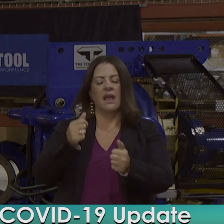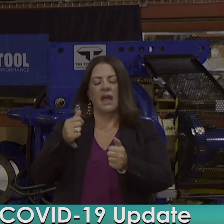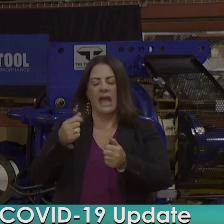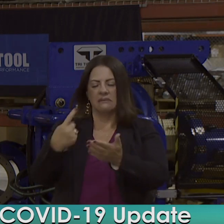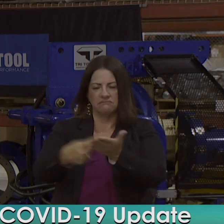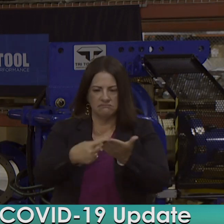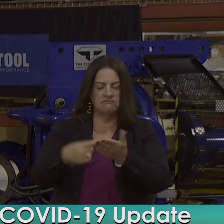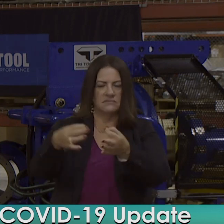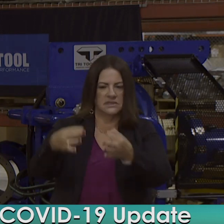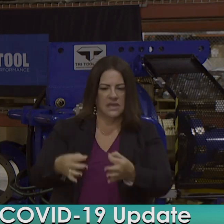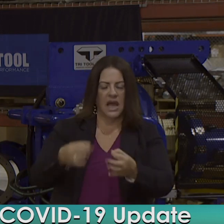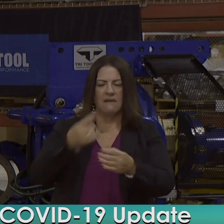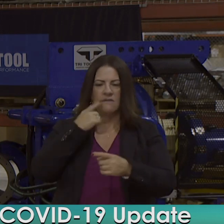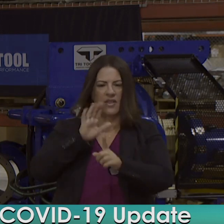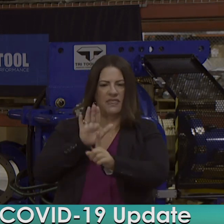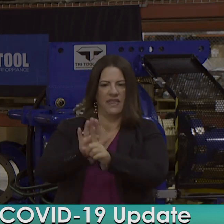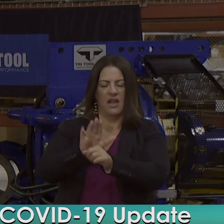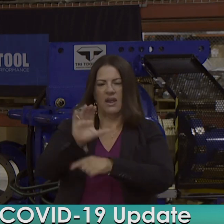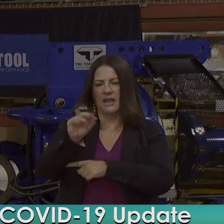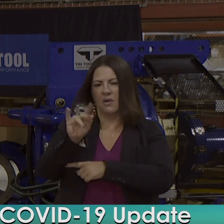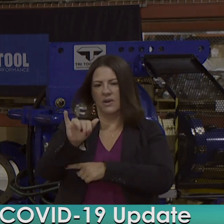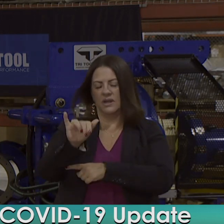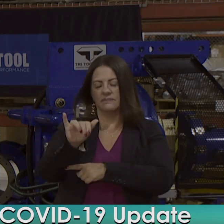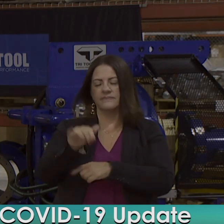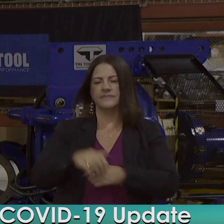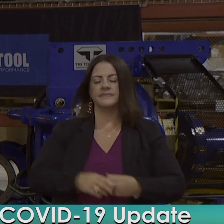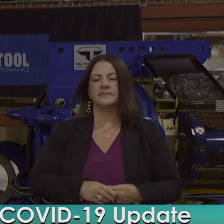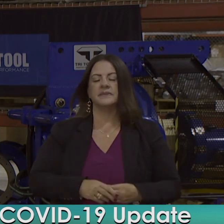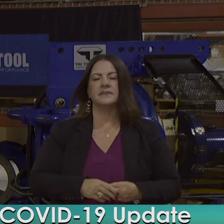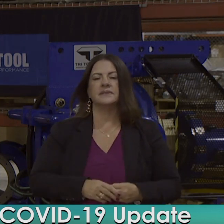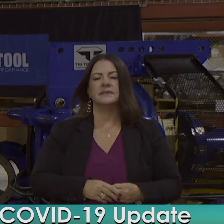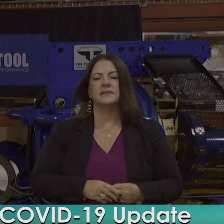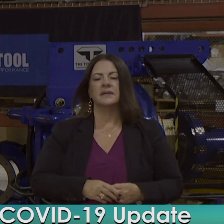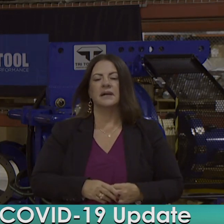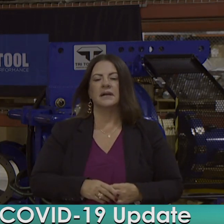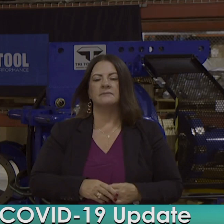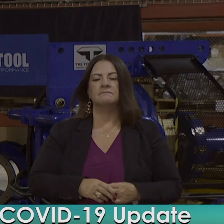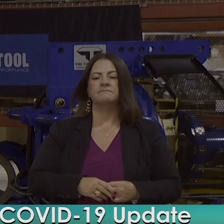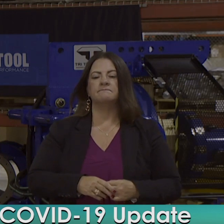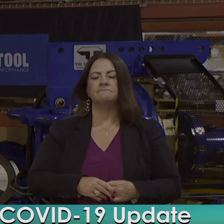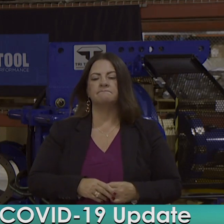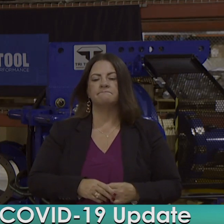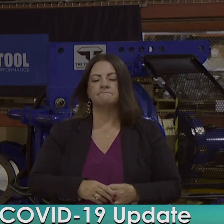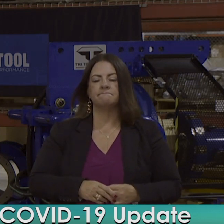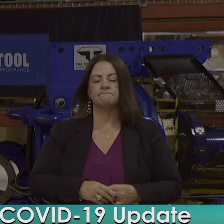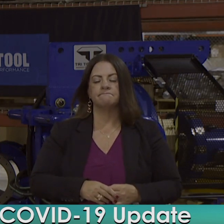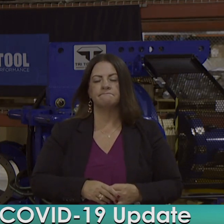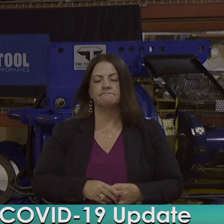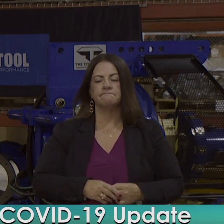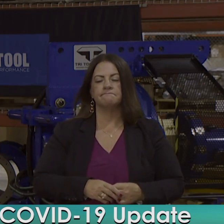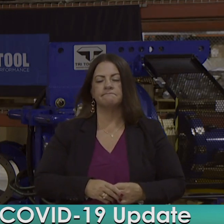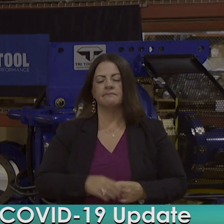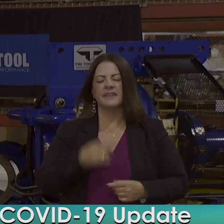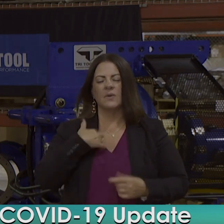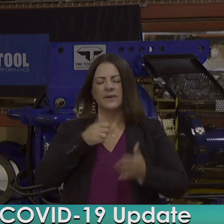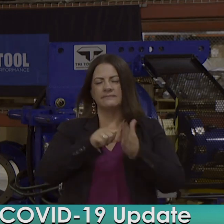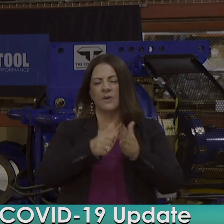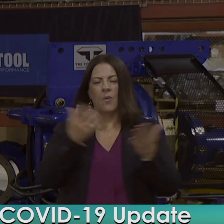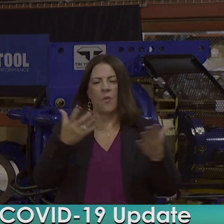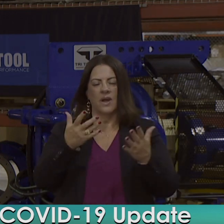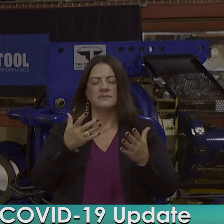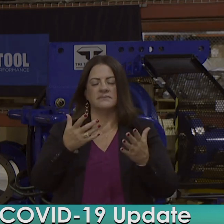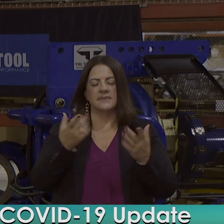based upon, again, the criteria of conditions that continue to persist in the county. Let me underscore what those